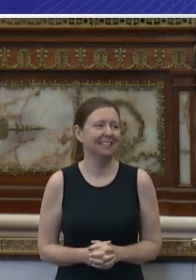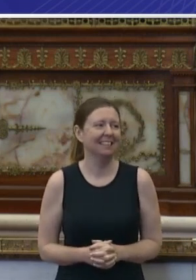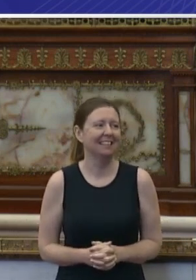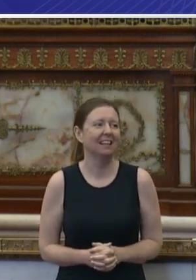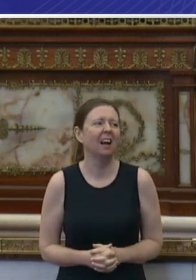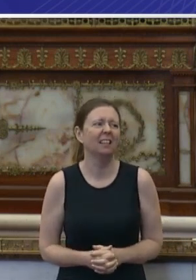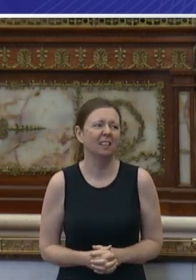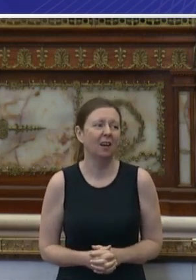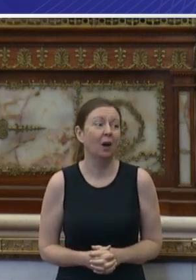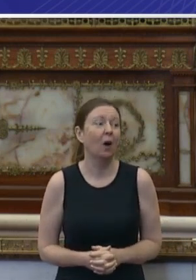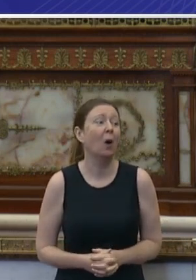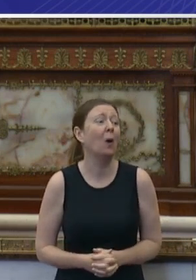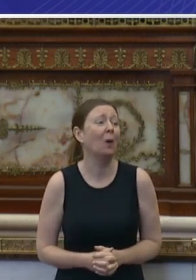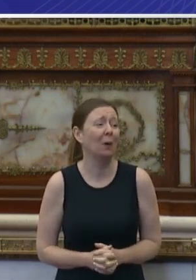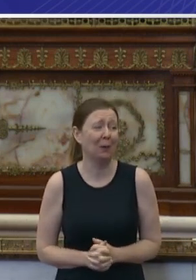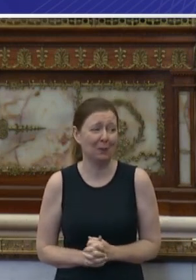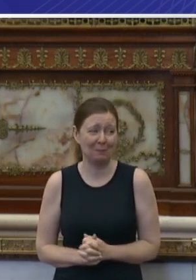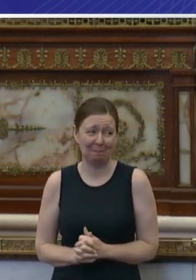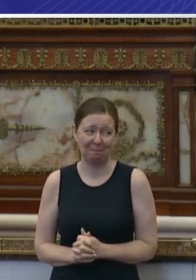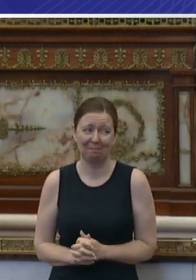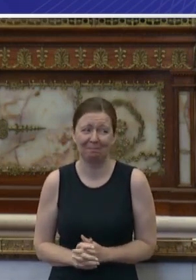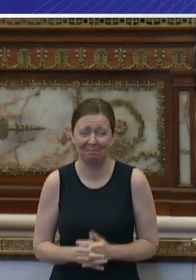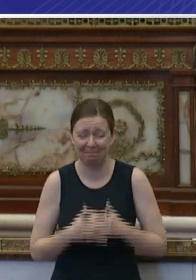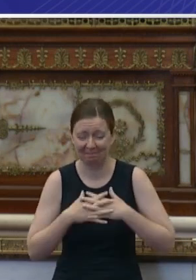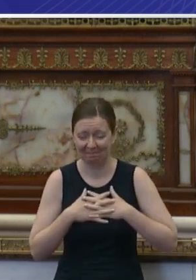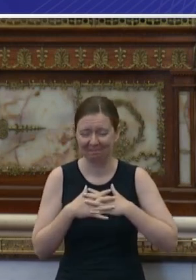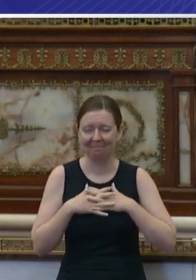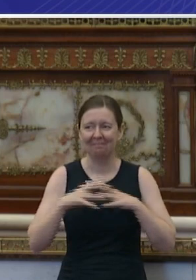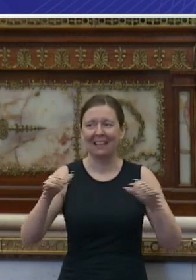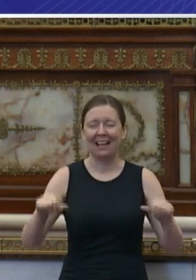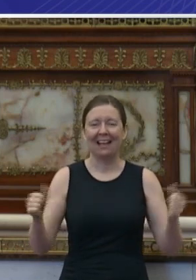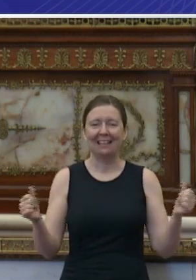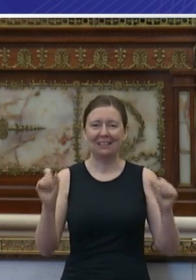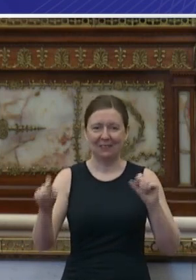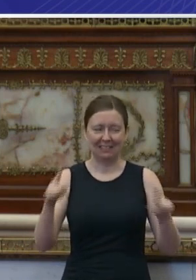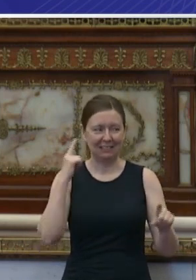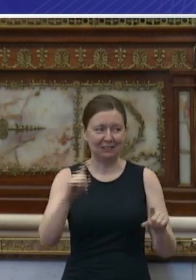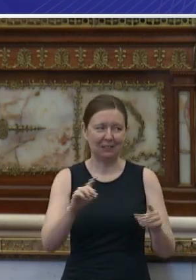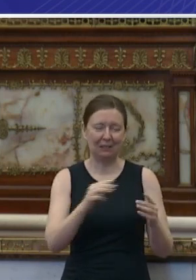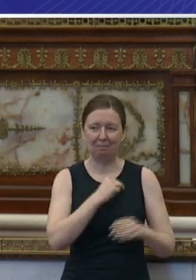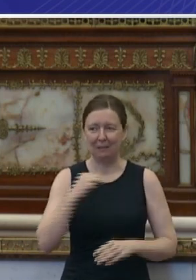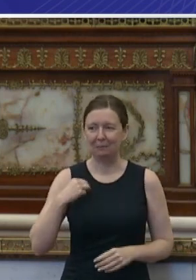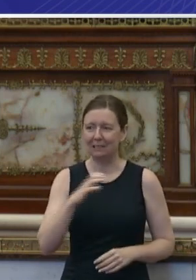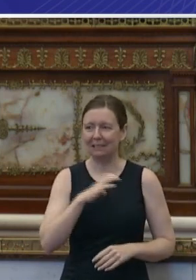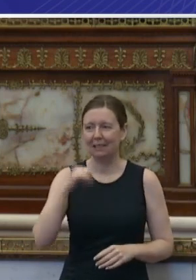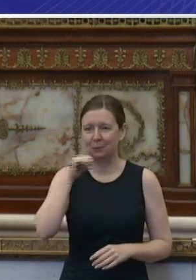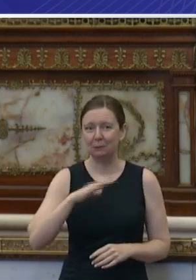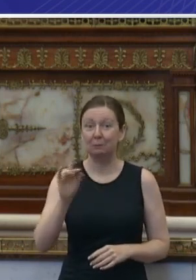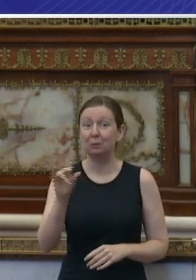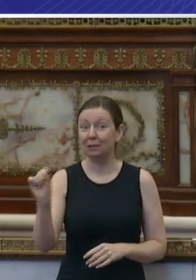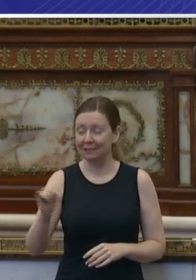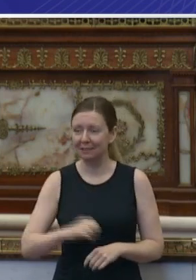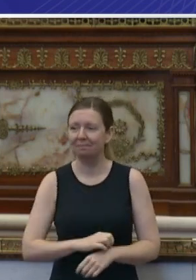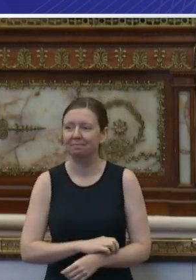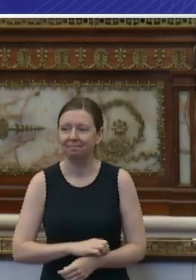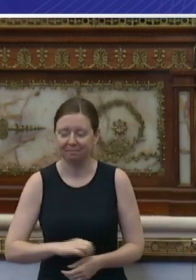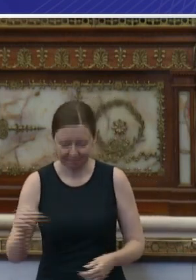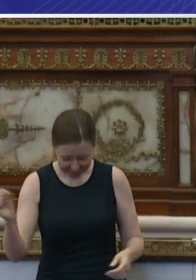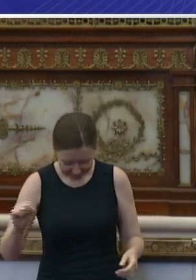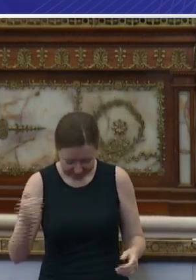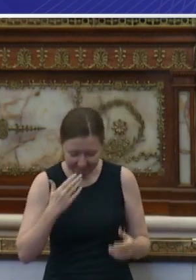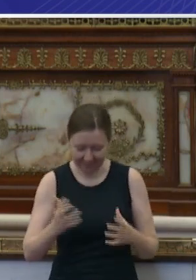And are there any questions from members of council for this panel? Okay, Councilwoman Brooks. Yes,